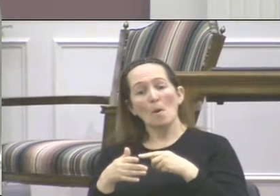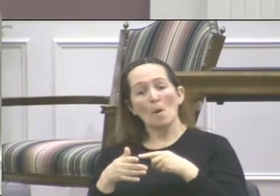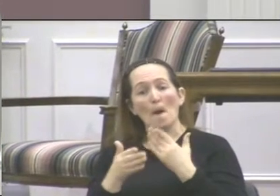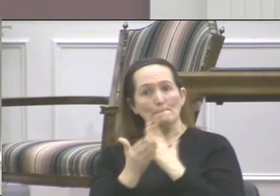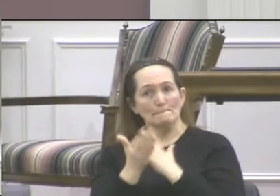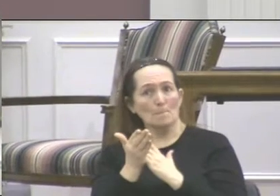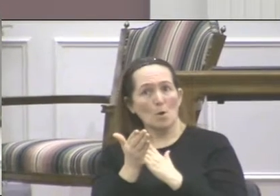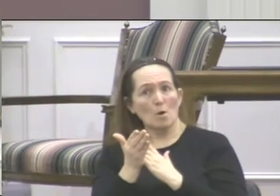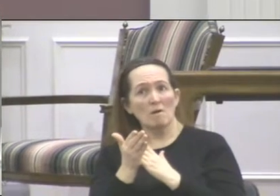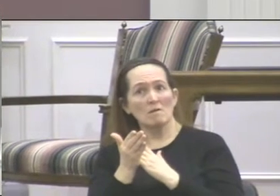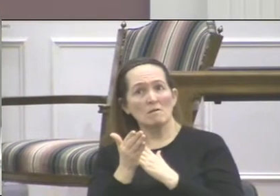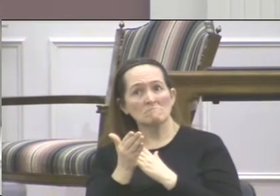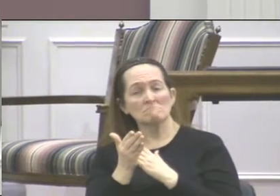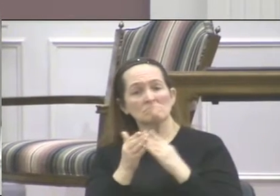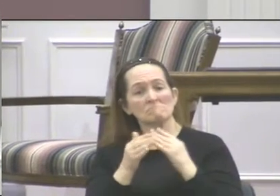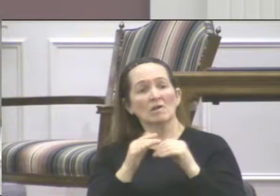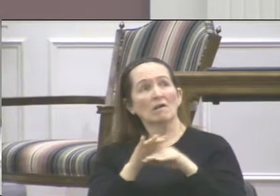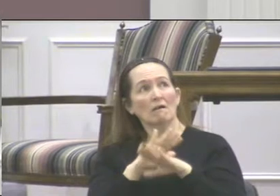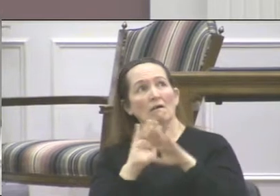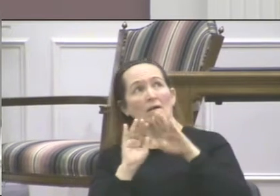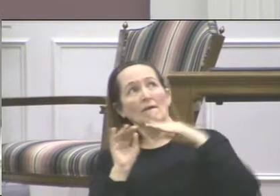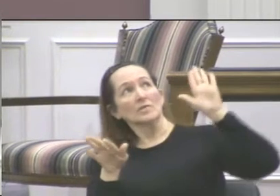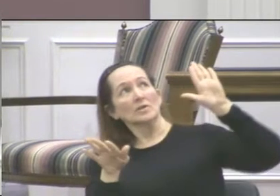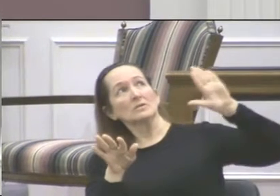Ends for you.